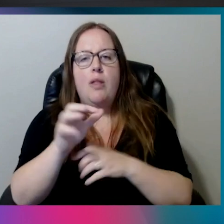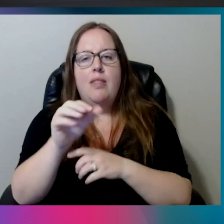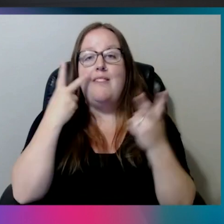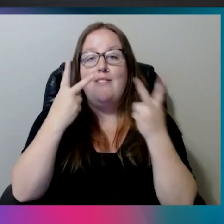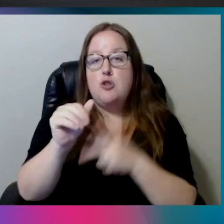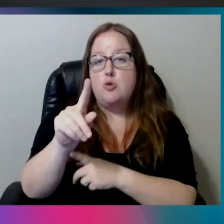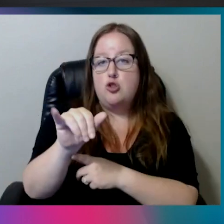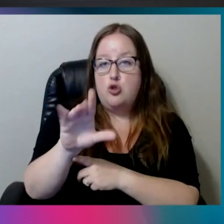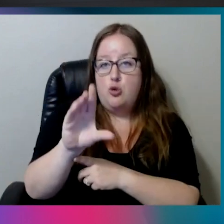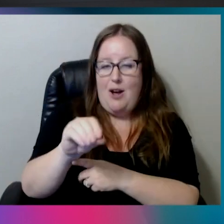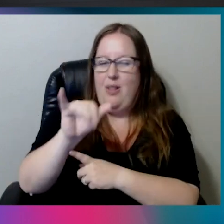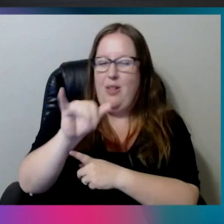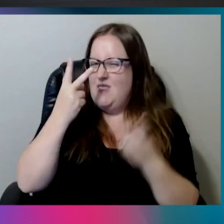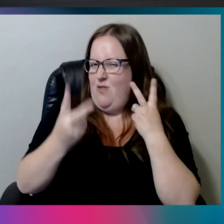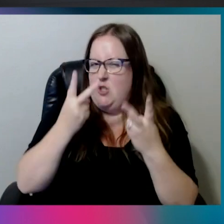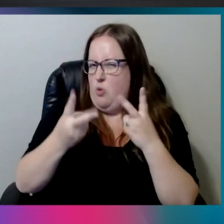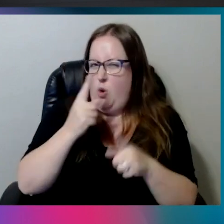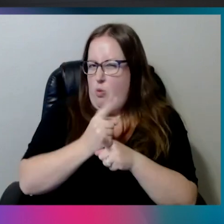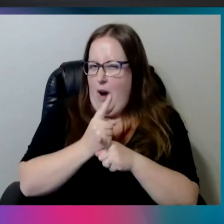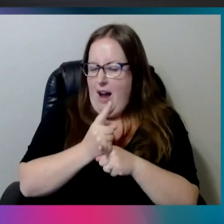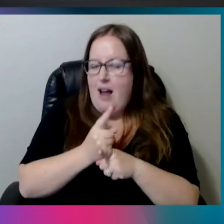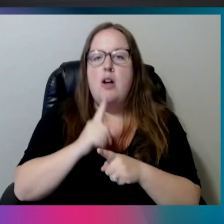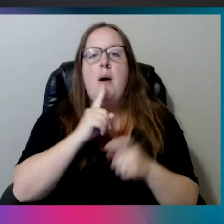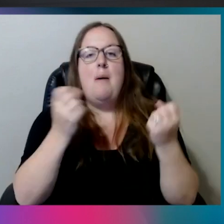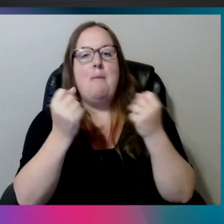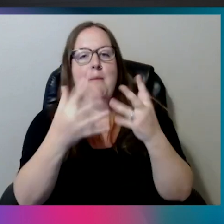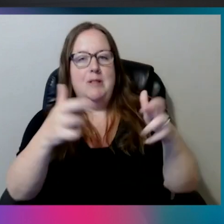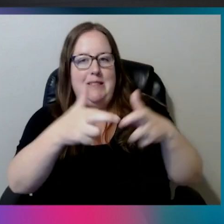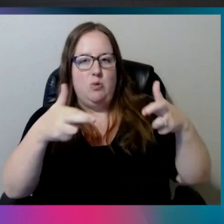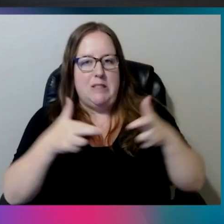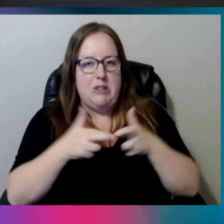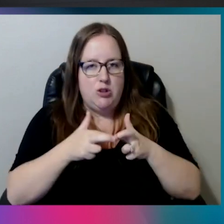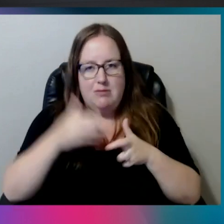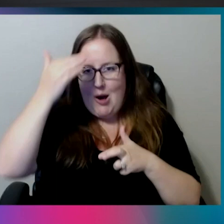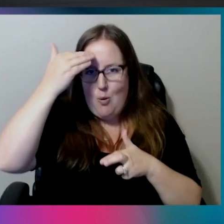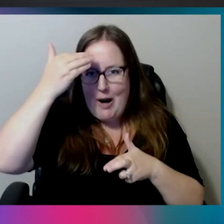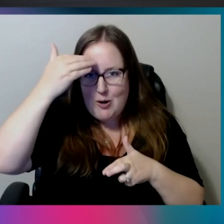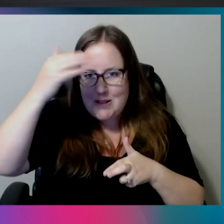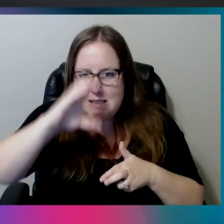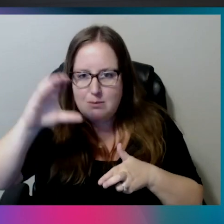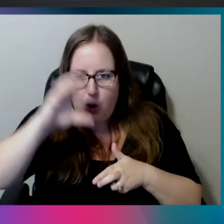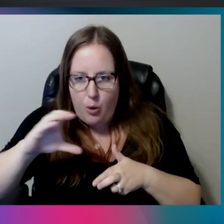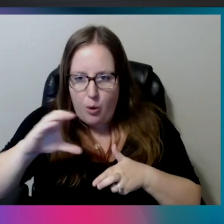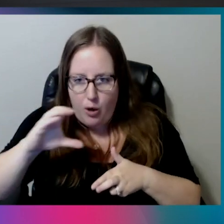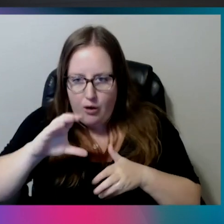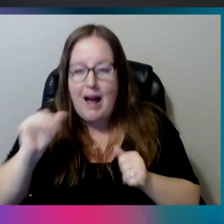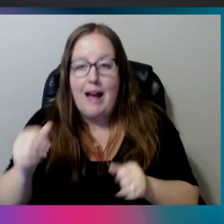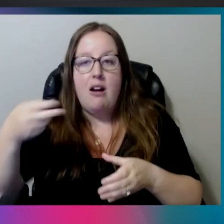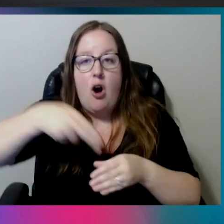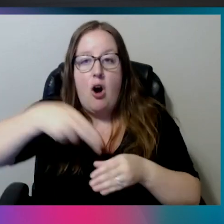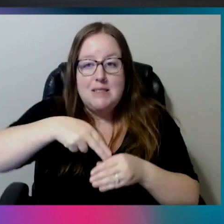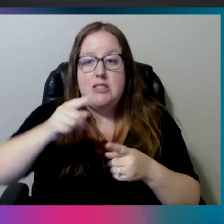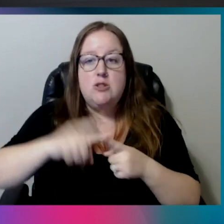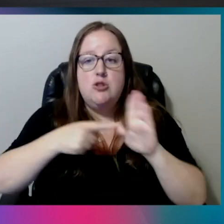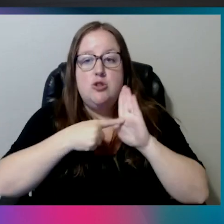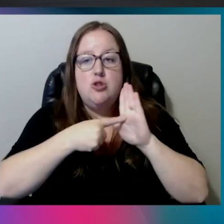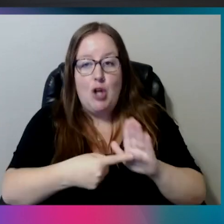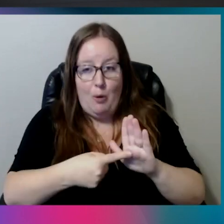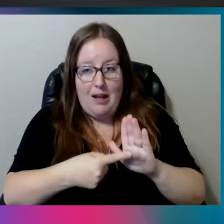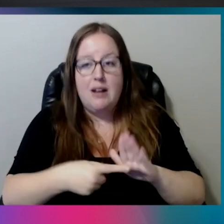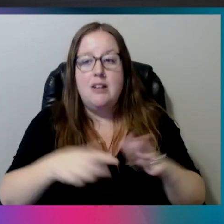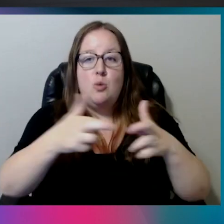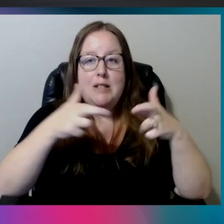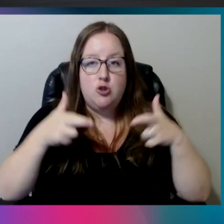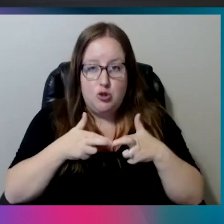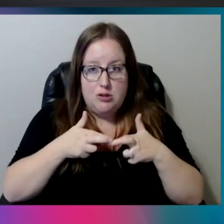interesting one. It's multi-region aware in its Explorer. So I can opt into showing a set number of regions. Oh, the ones I use